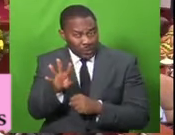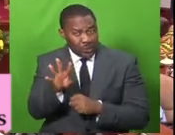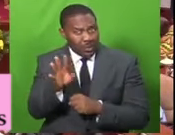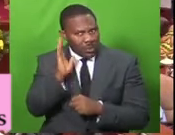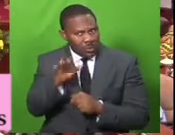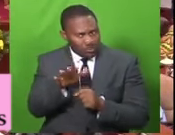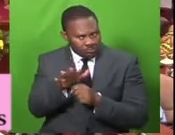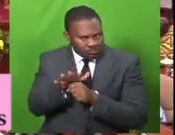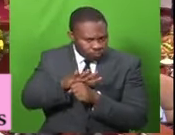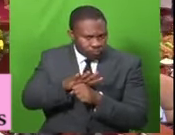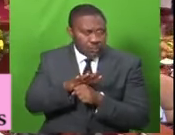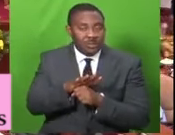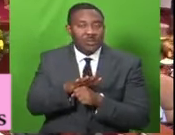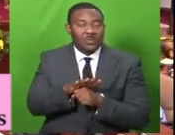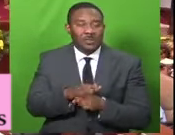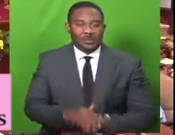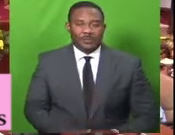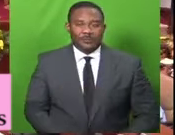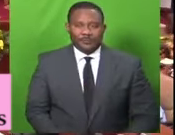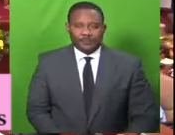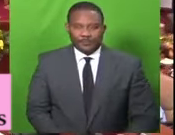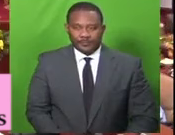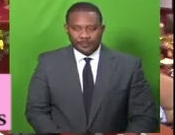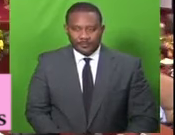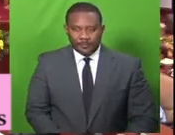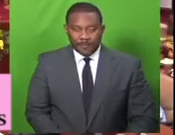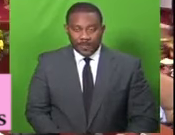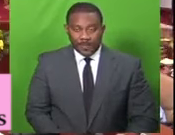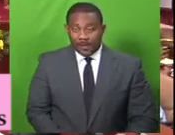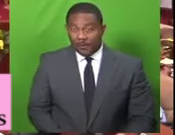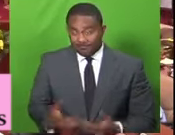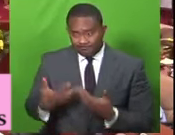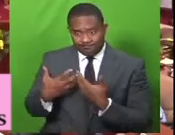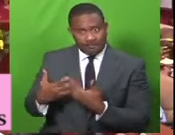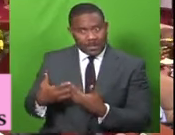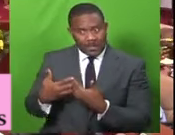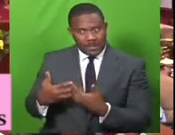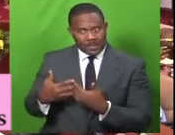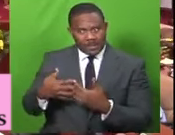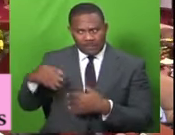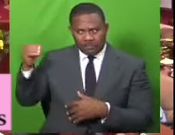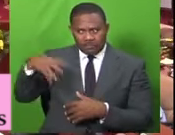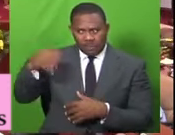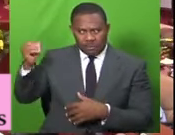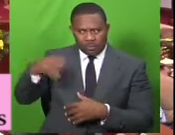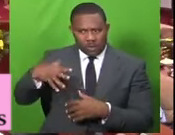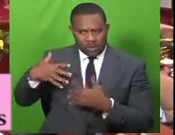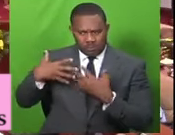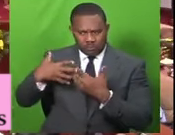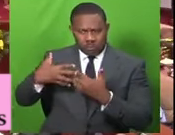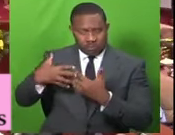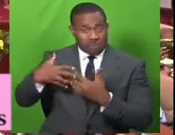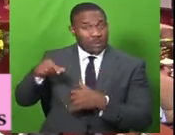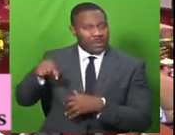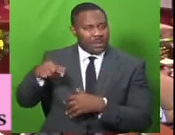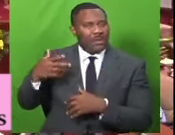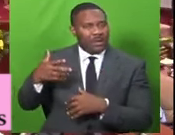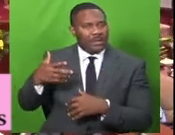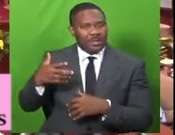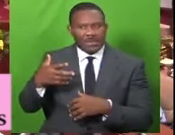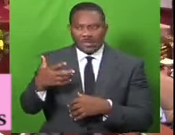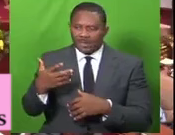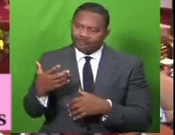To reduce transmission system losses and voltage fluctuations and to improve the overall quality of